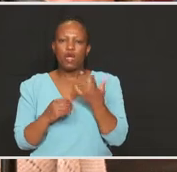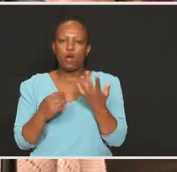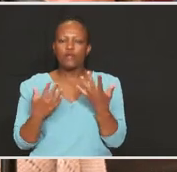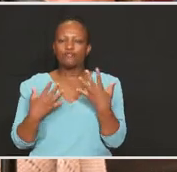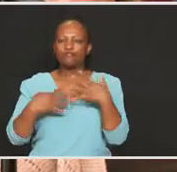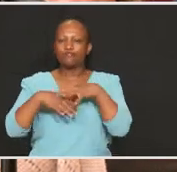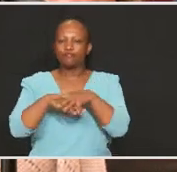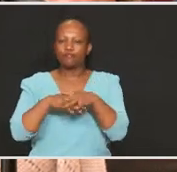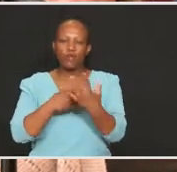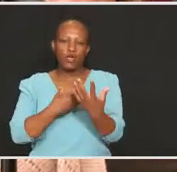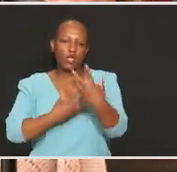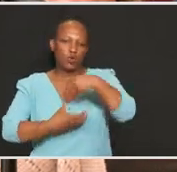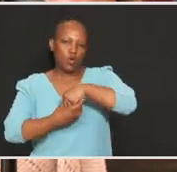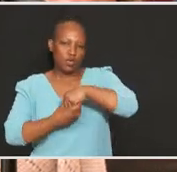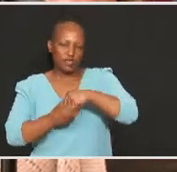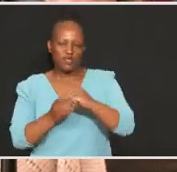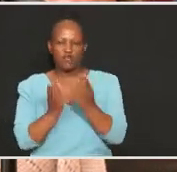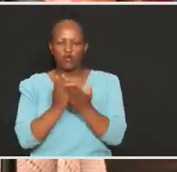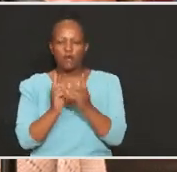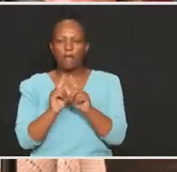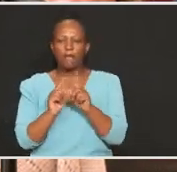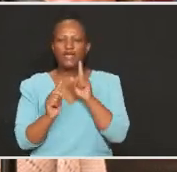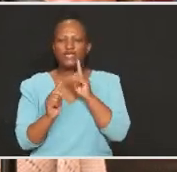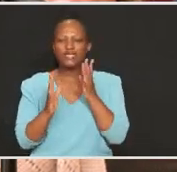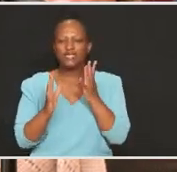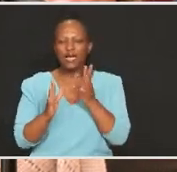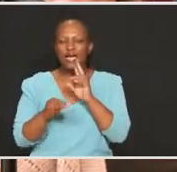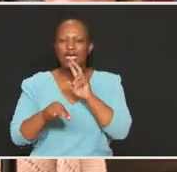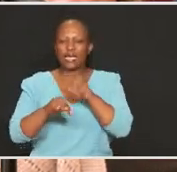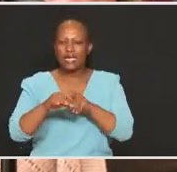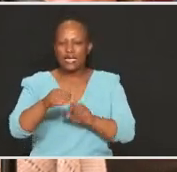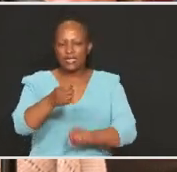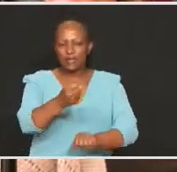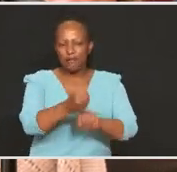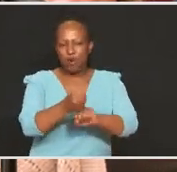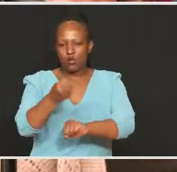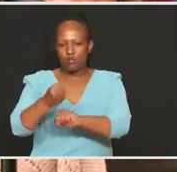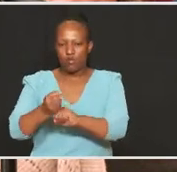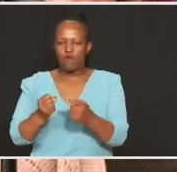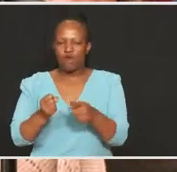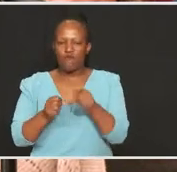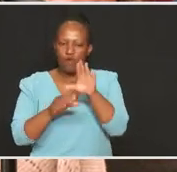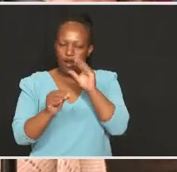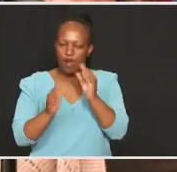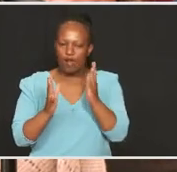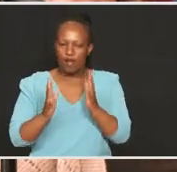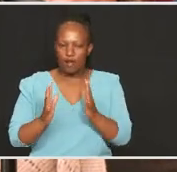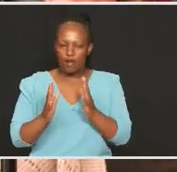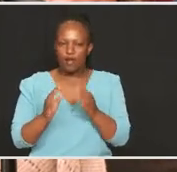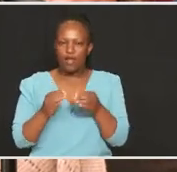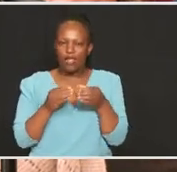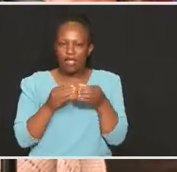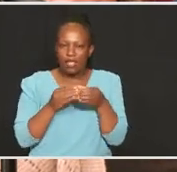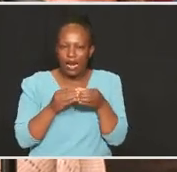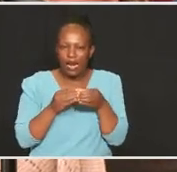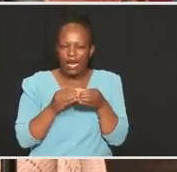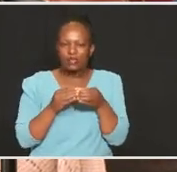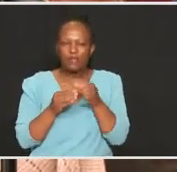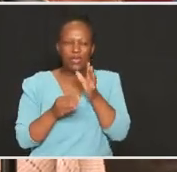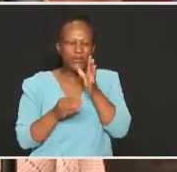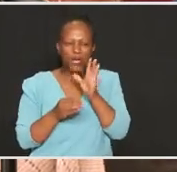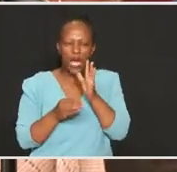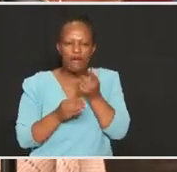education but our teachers are in desperate need of support for these Learners as well as smaller classes